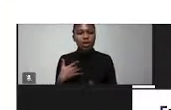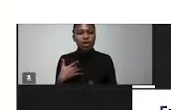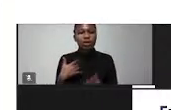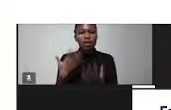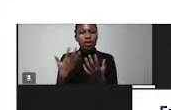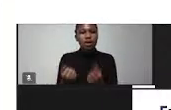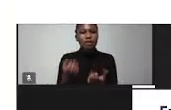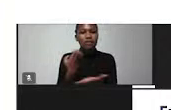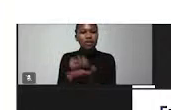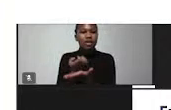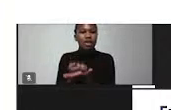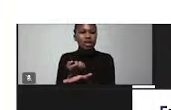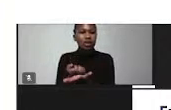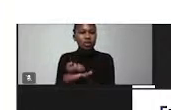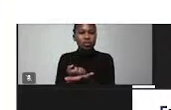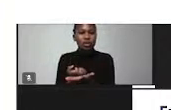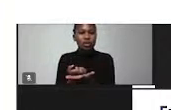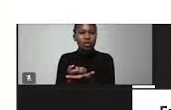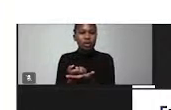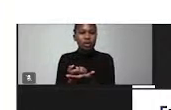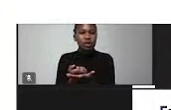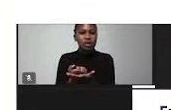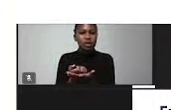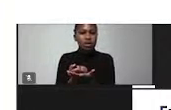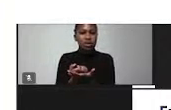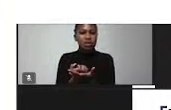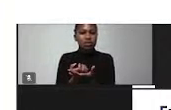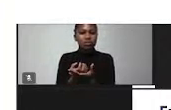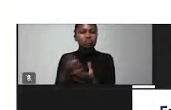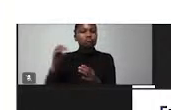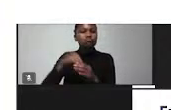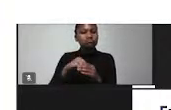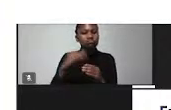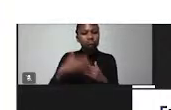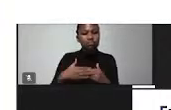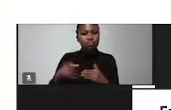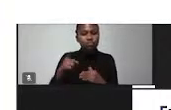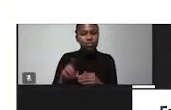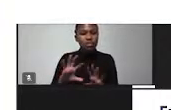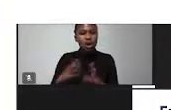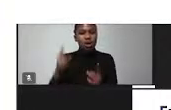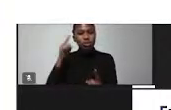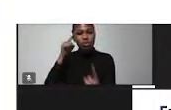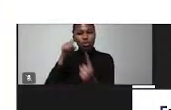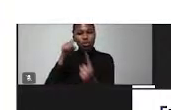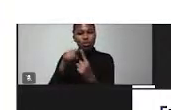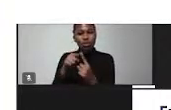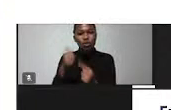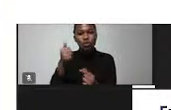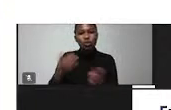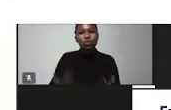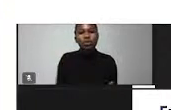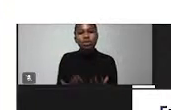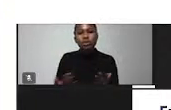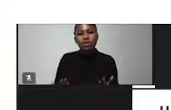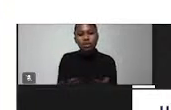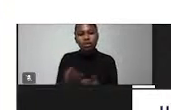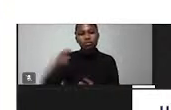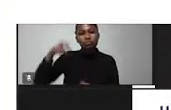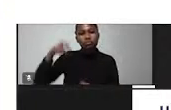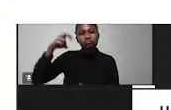economy. It's the contributors towards this export goal is both from a goods, services and a tourism